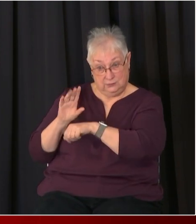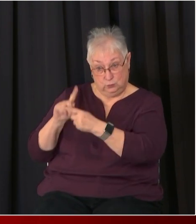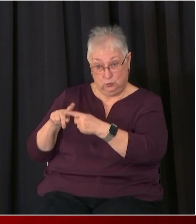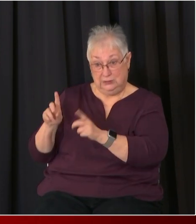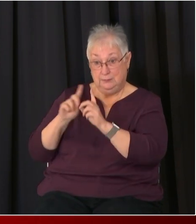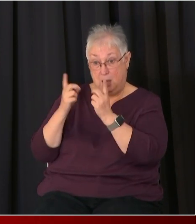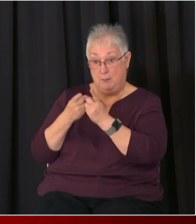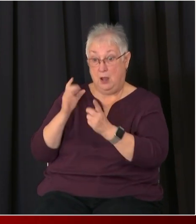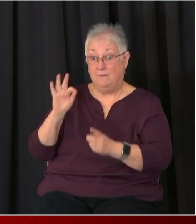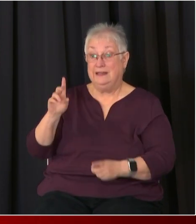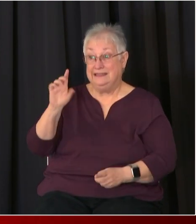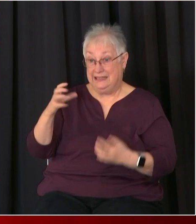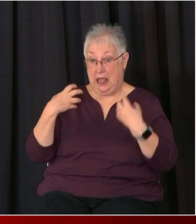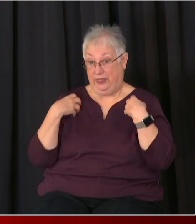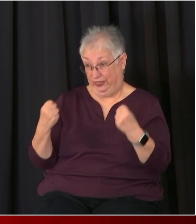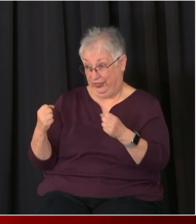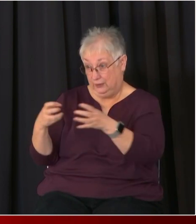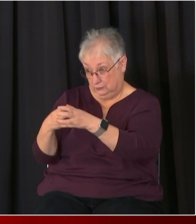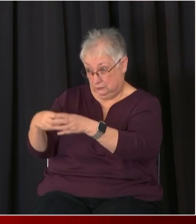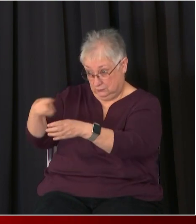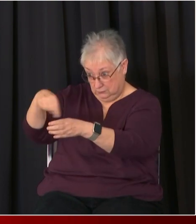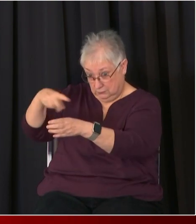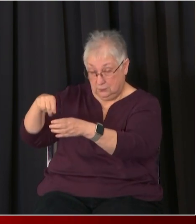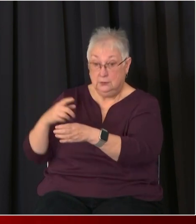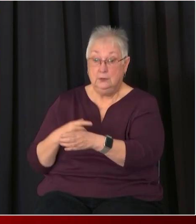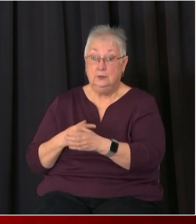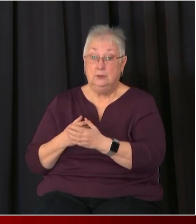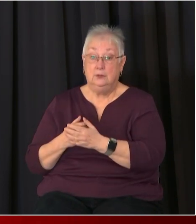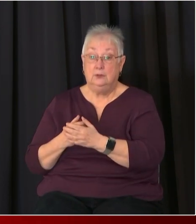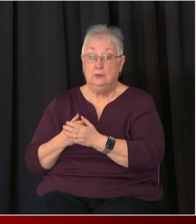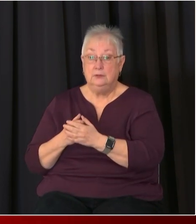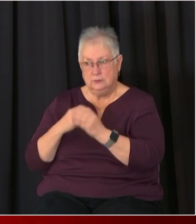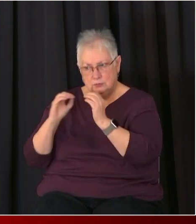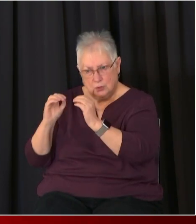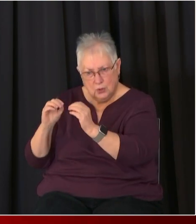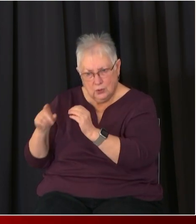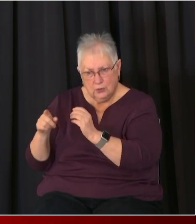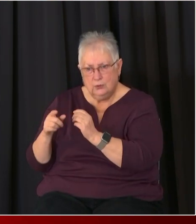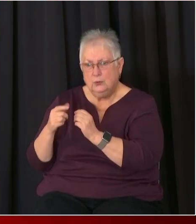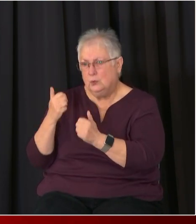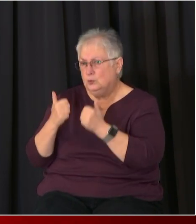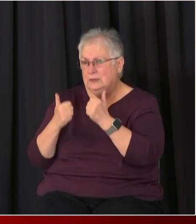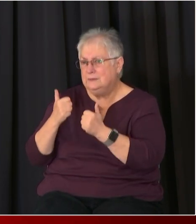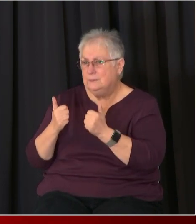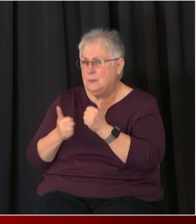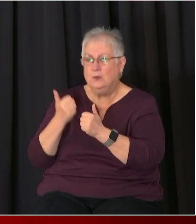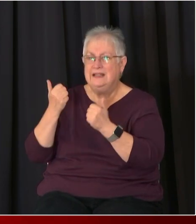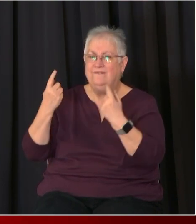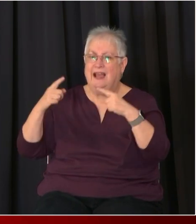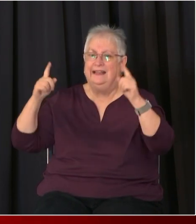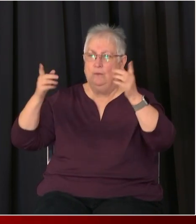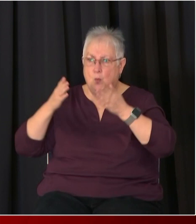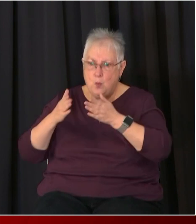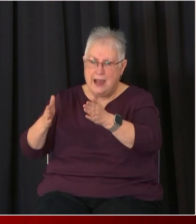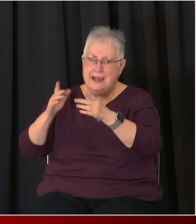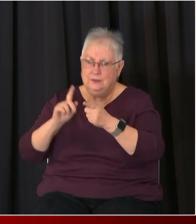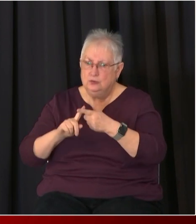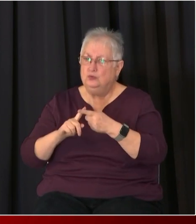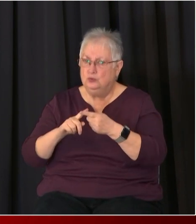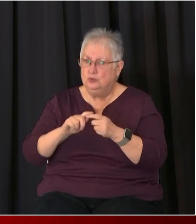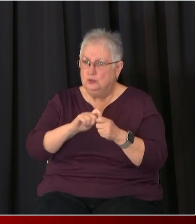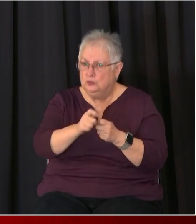effective strategies to communicate what we believe to be complex public health information about